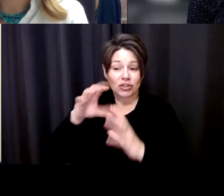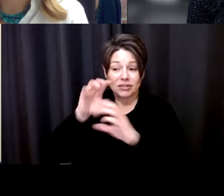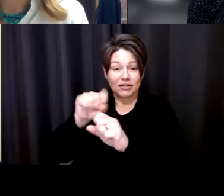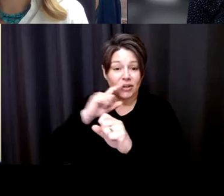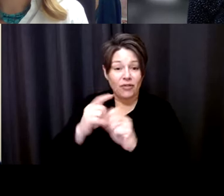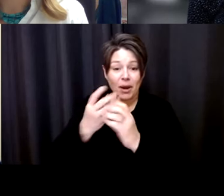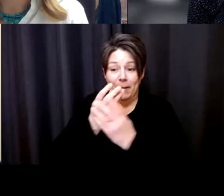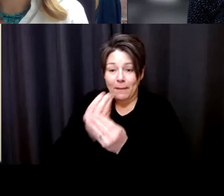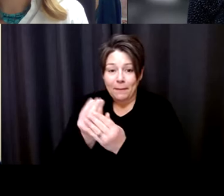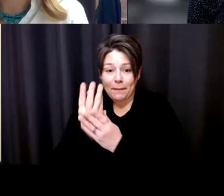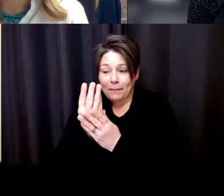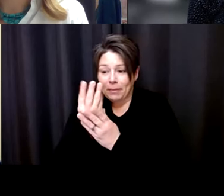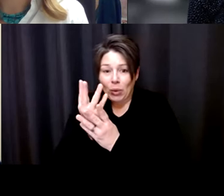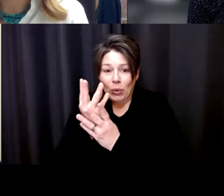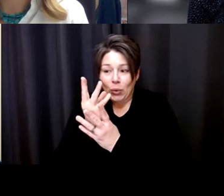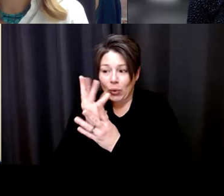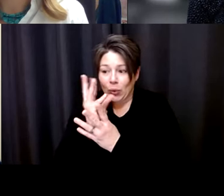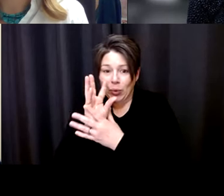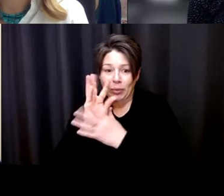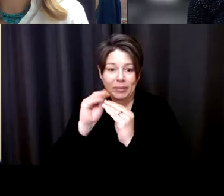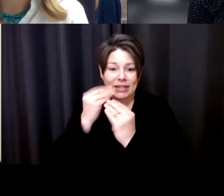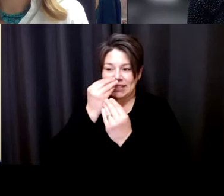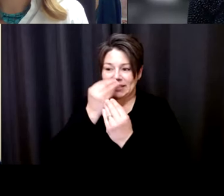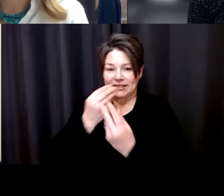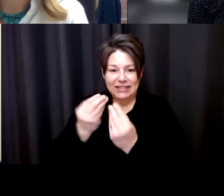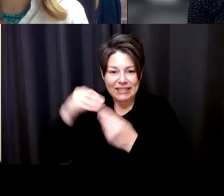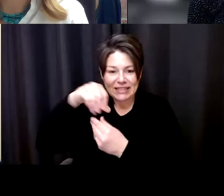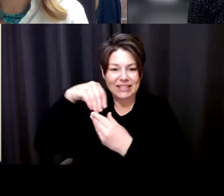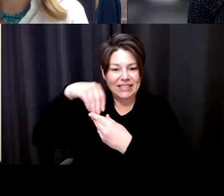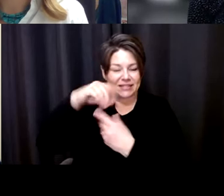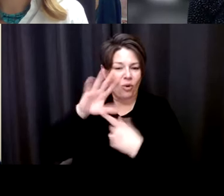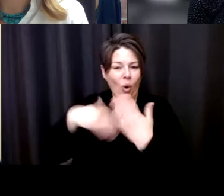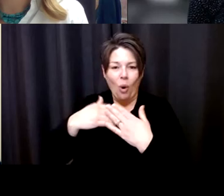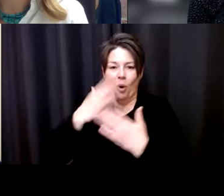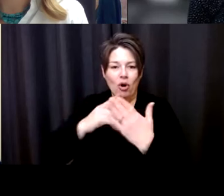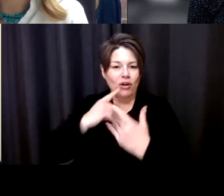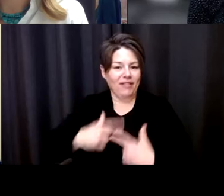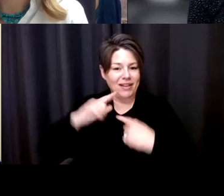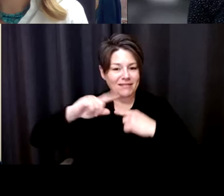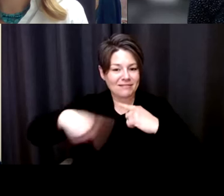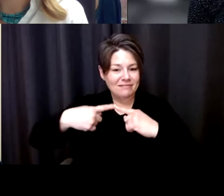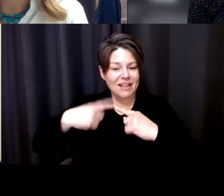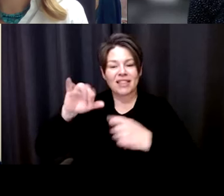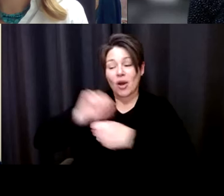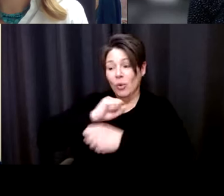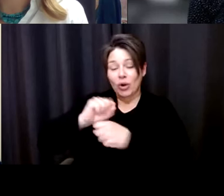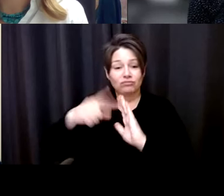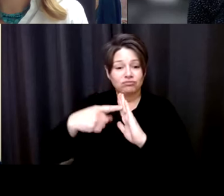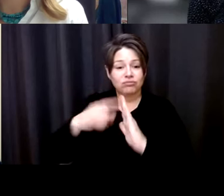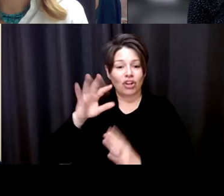to seed, all manifestations of the life cycle. This work resulted in The Fragile